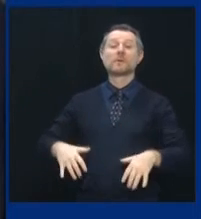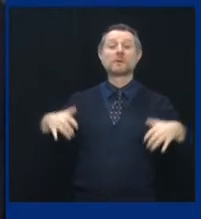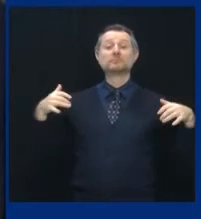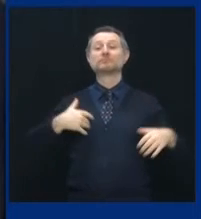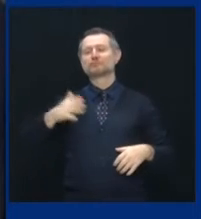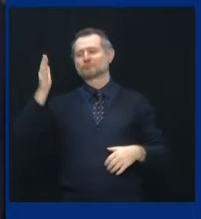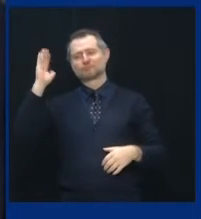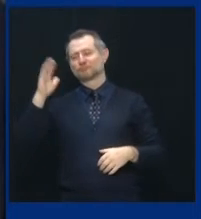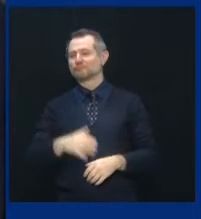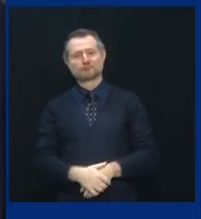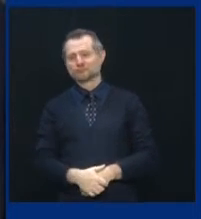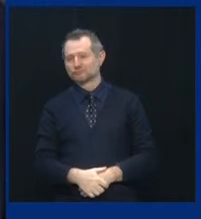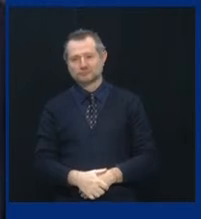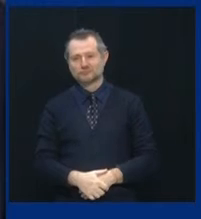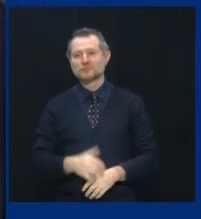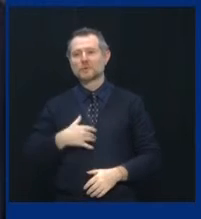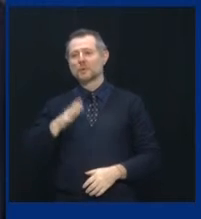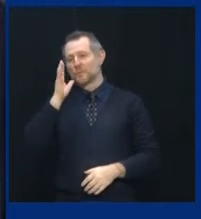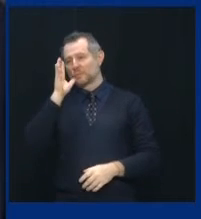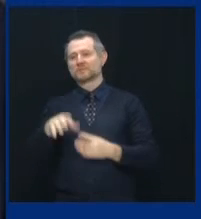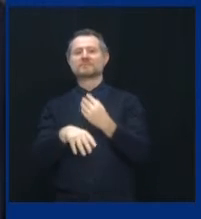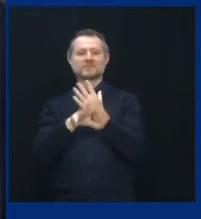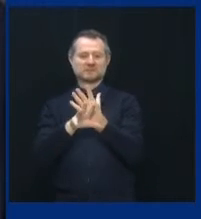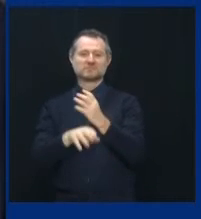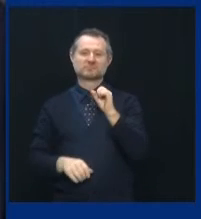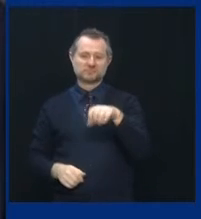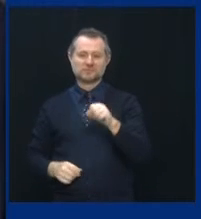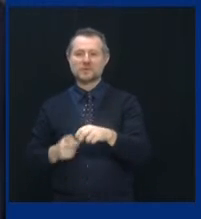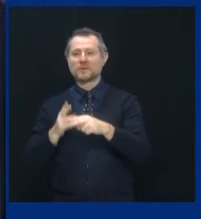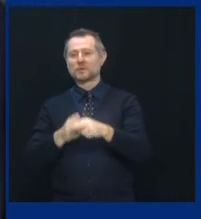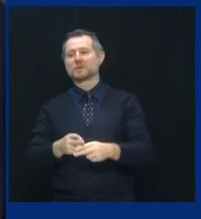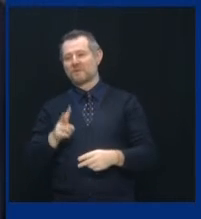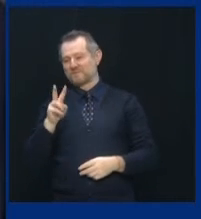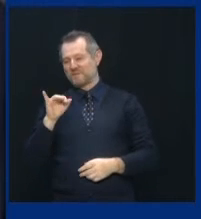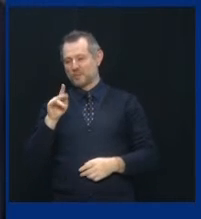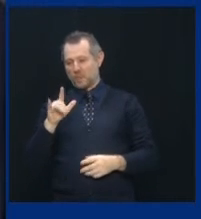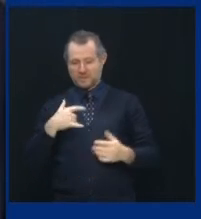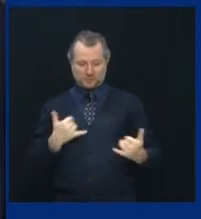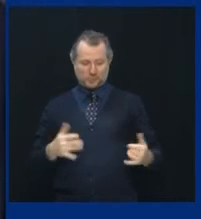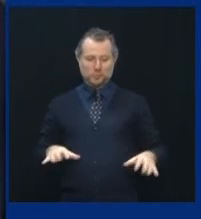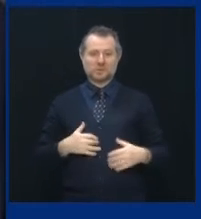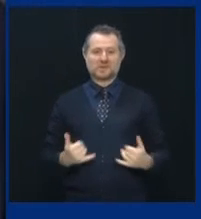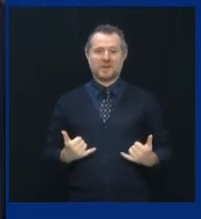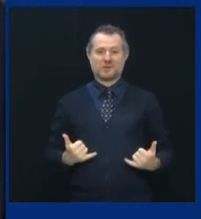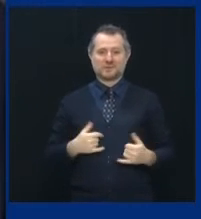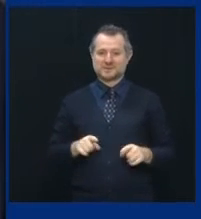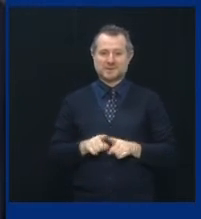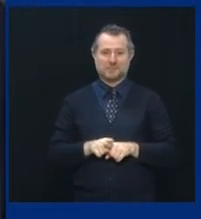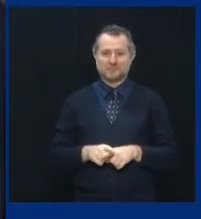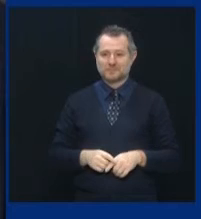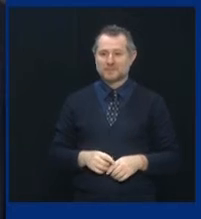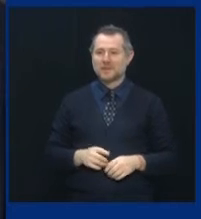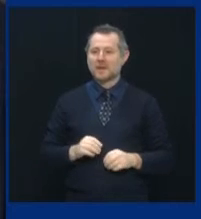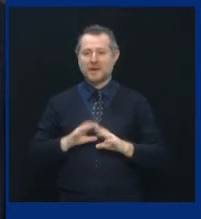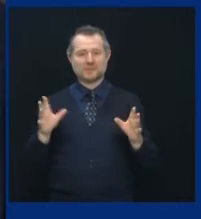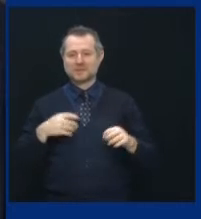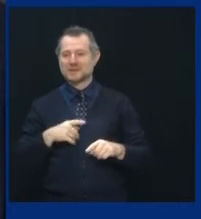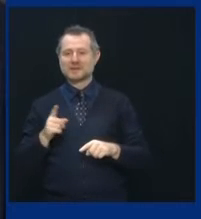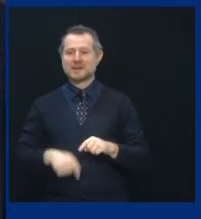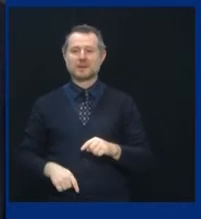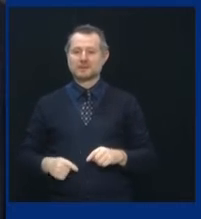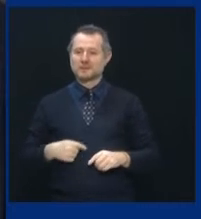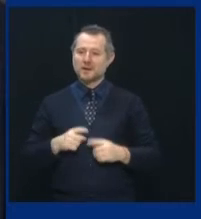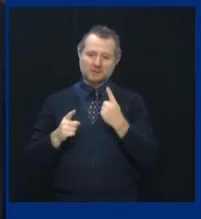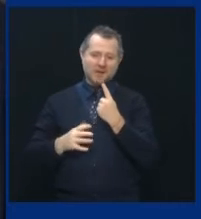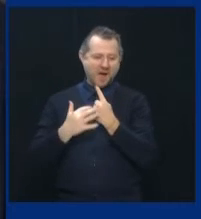so virtual, whatever you call this. But obviously, you can't bring a crowd together.